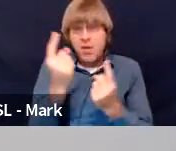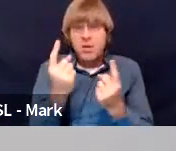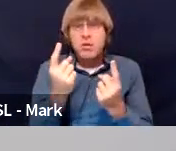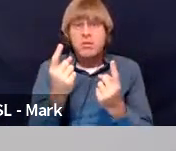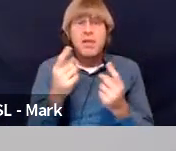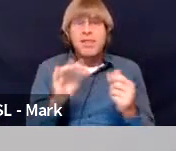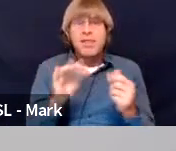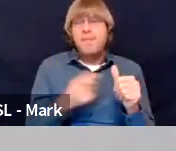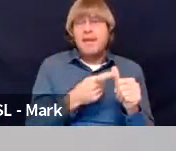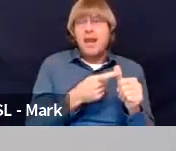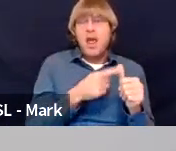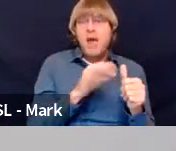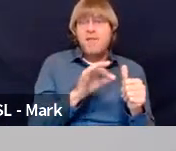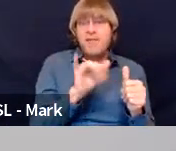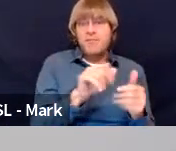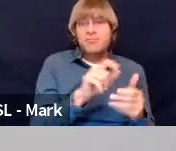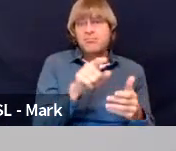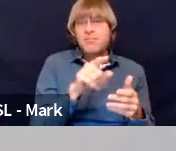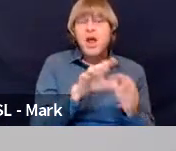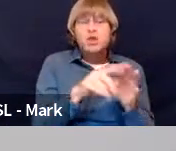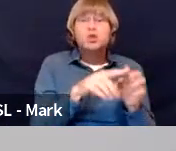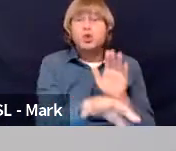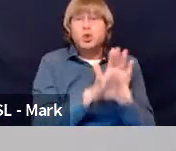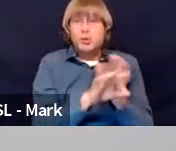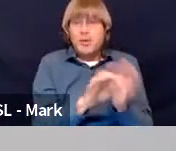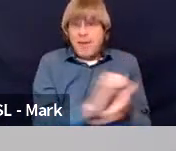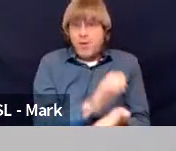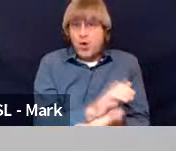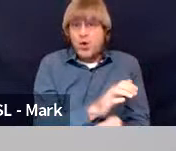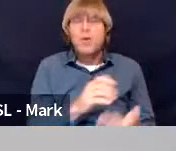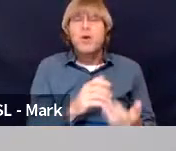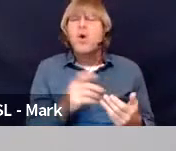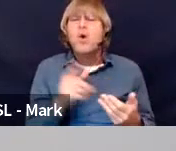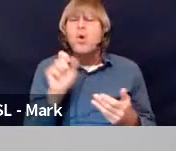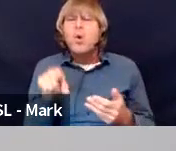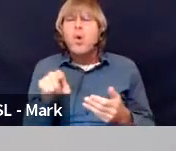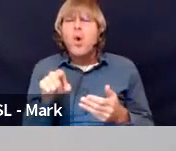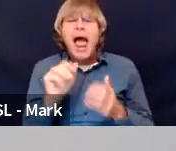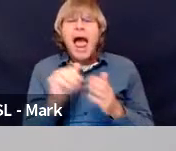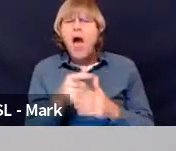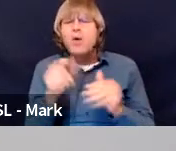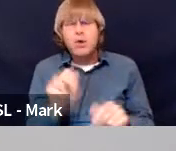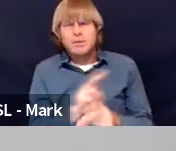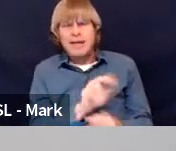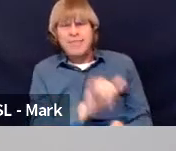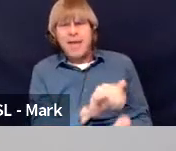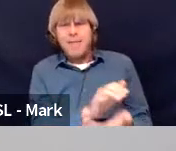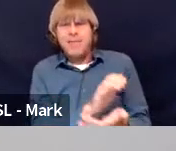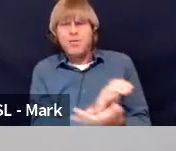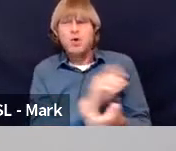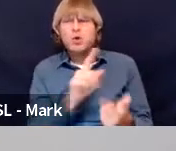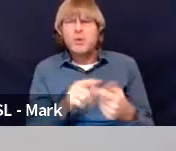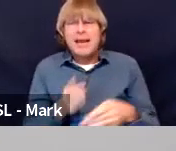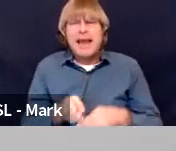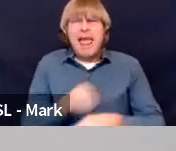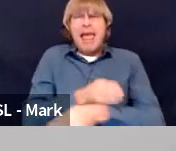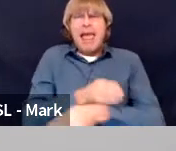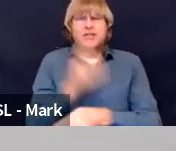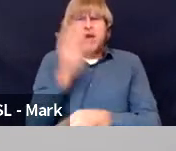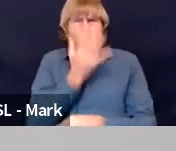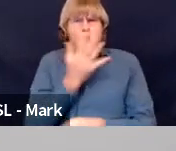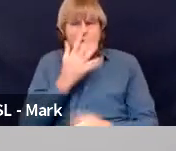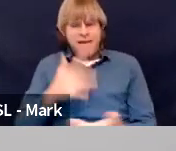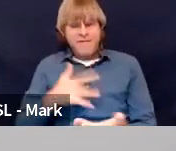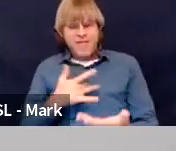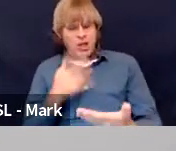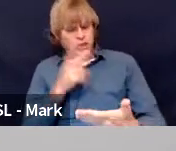the beginning of your paper selection process, how can you use paper to enhance the look and feel,